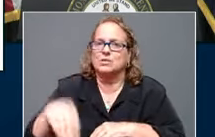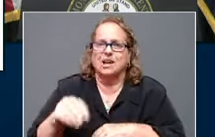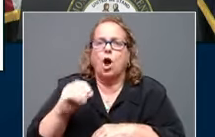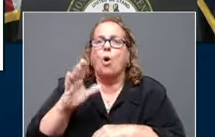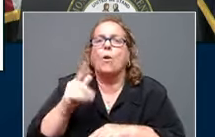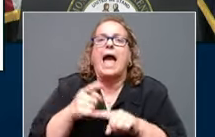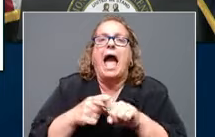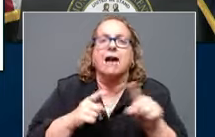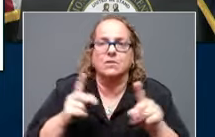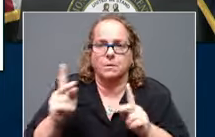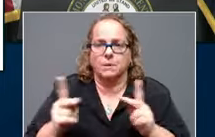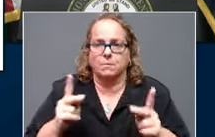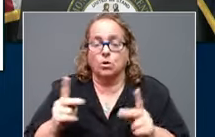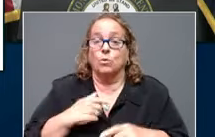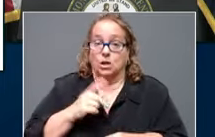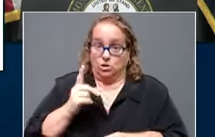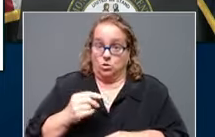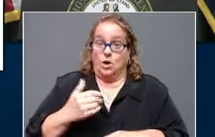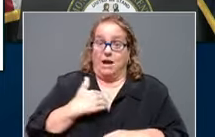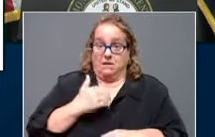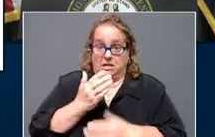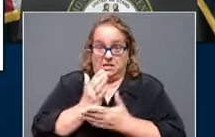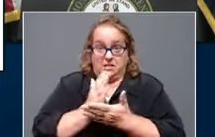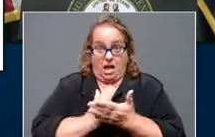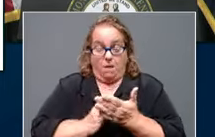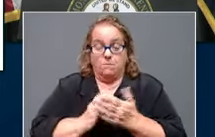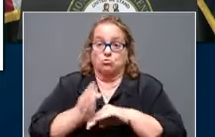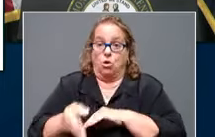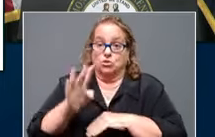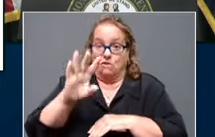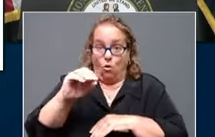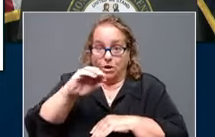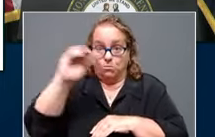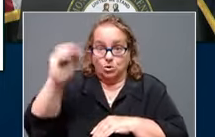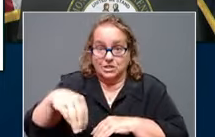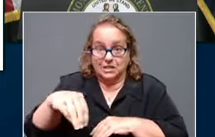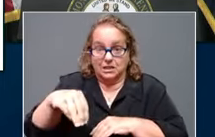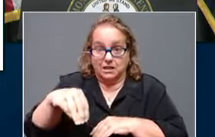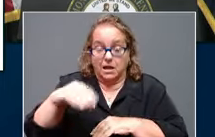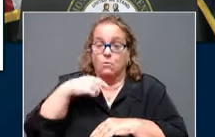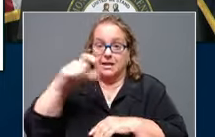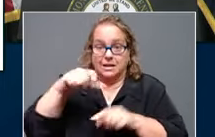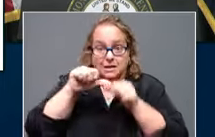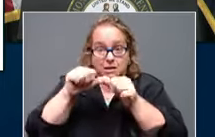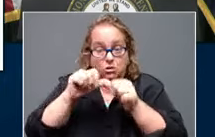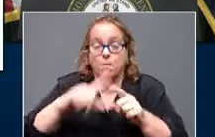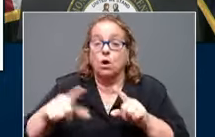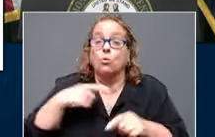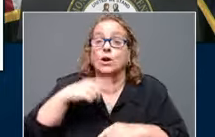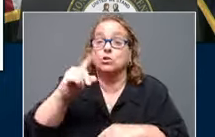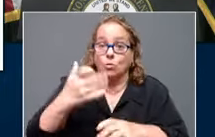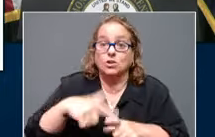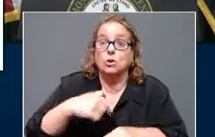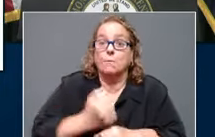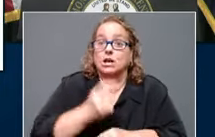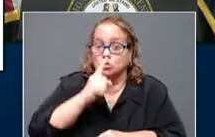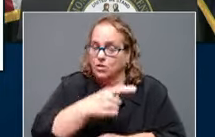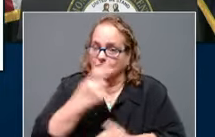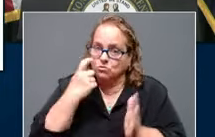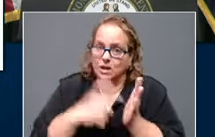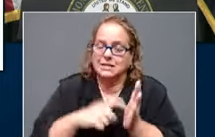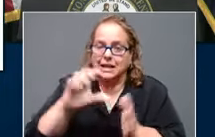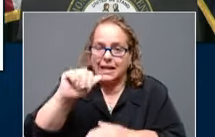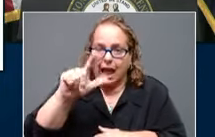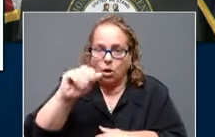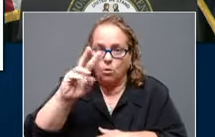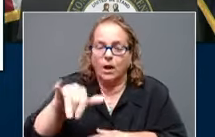health departments, hospitals, healthcare workers, and others, pharmacists are pushing so hard in each of these